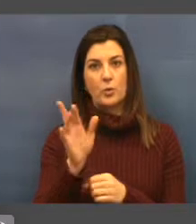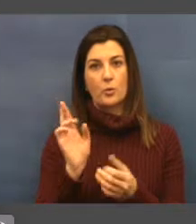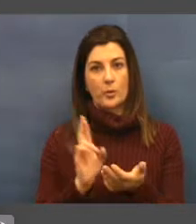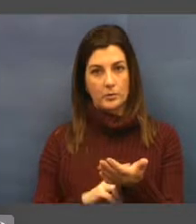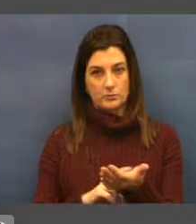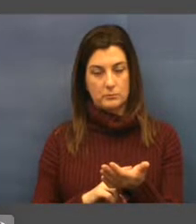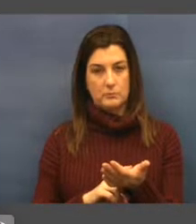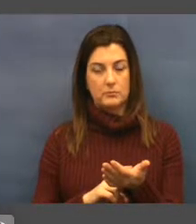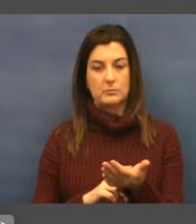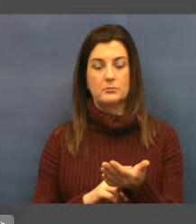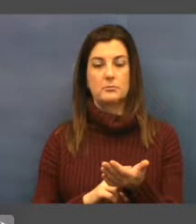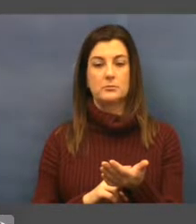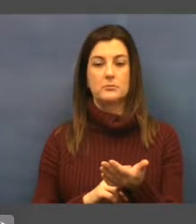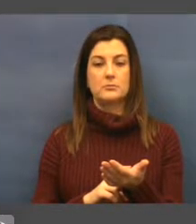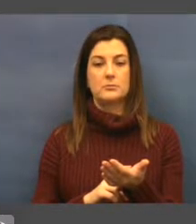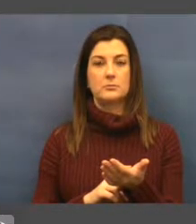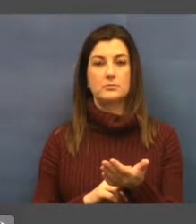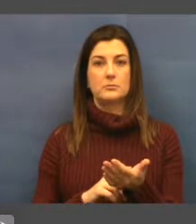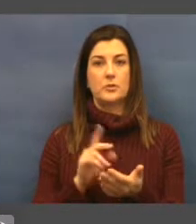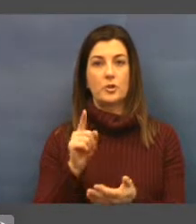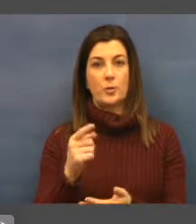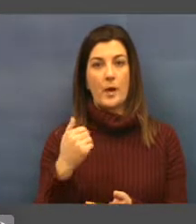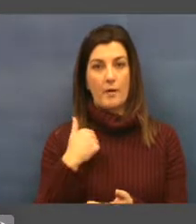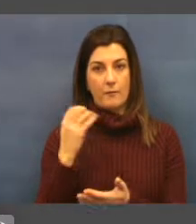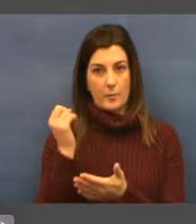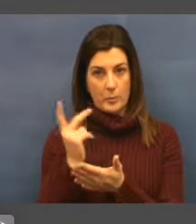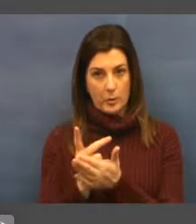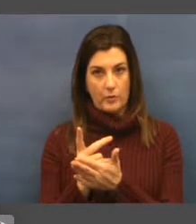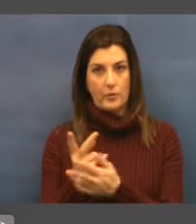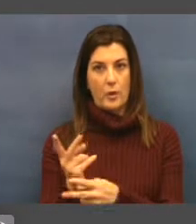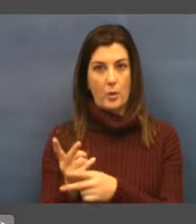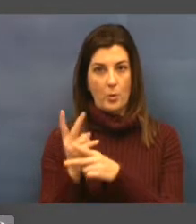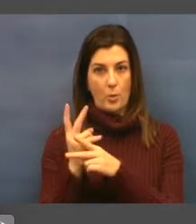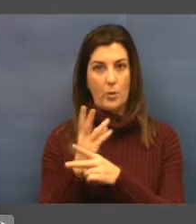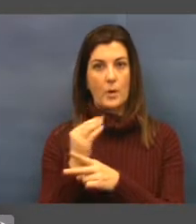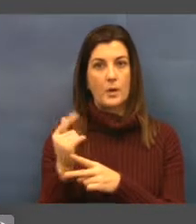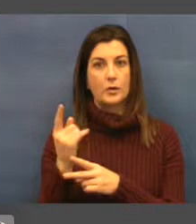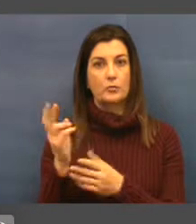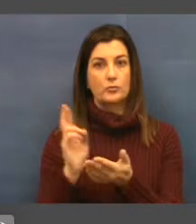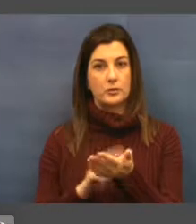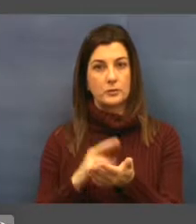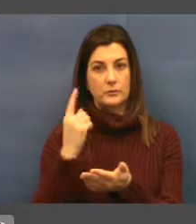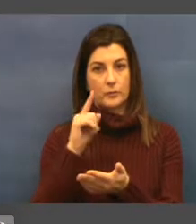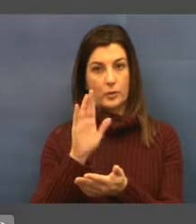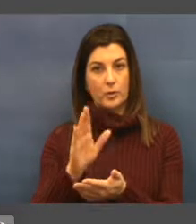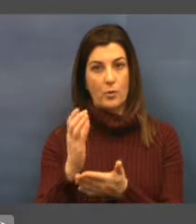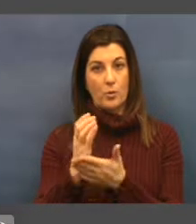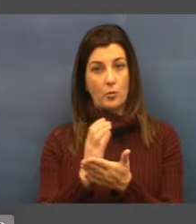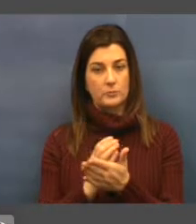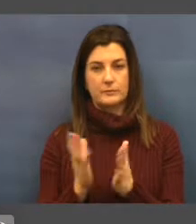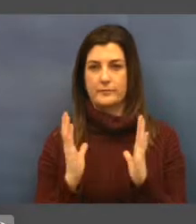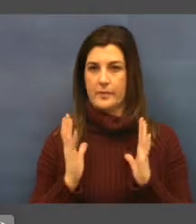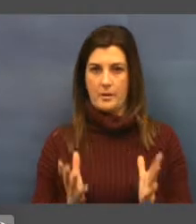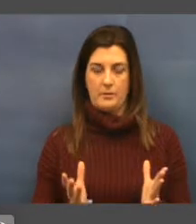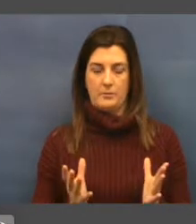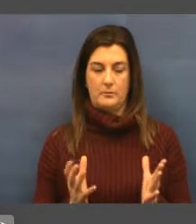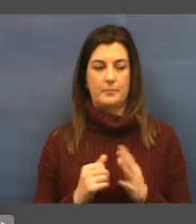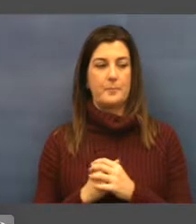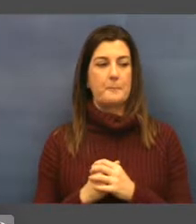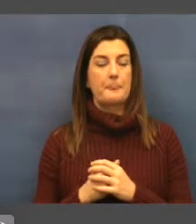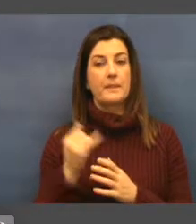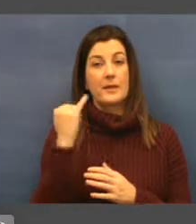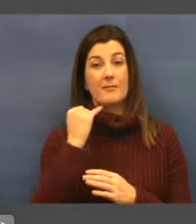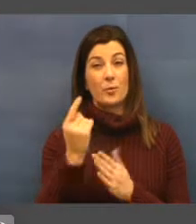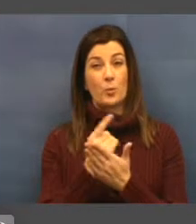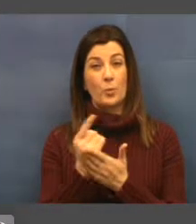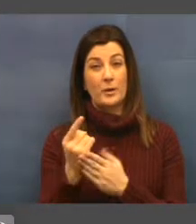registration as long as you have your approved loan and you've registered for your courses. You're okay. If it's a